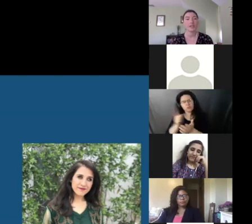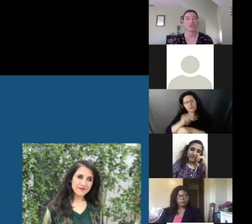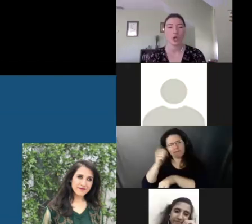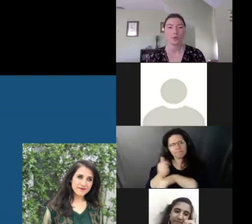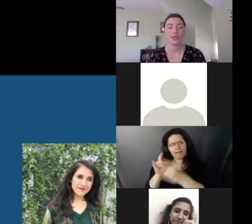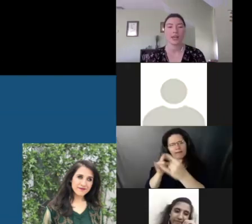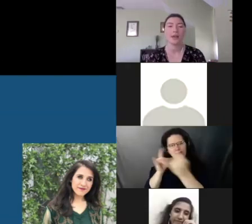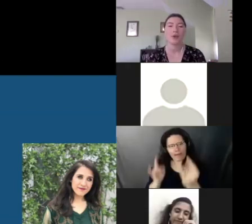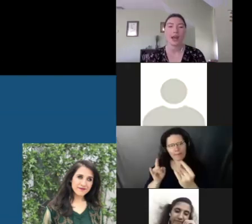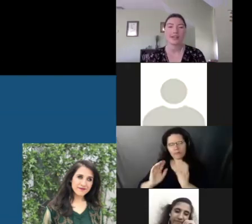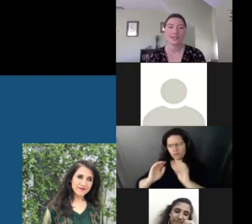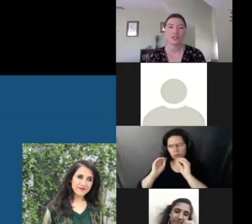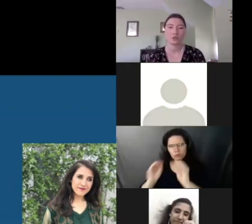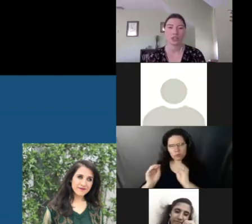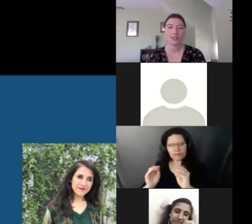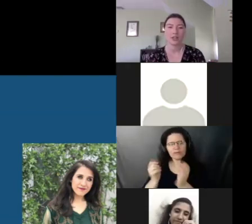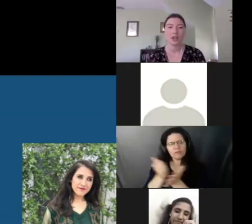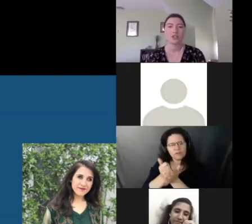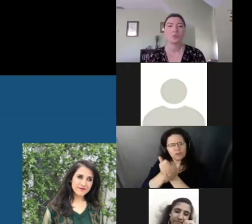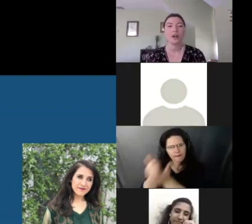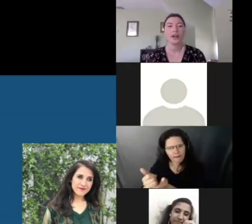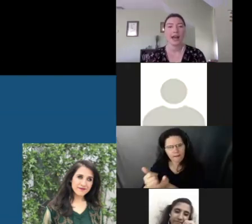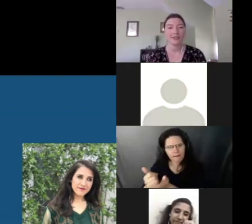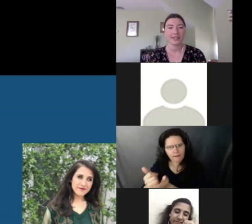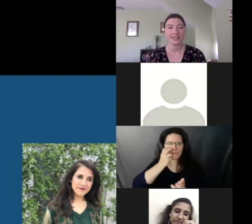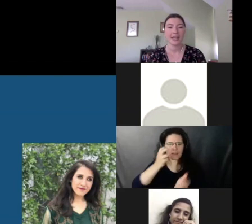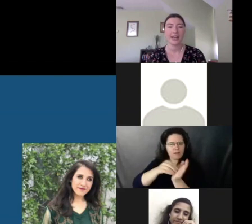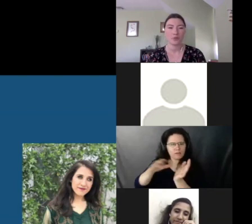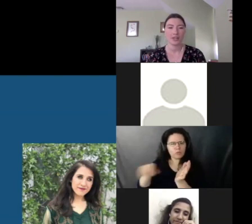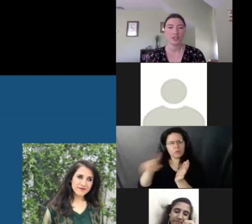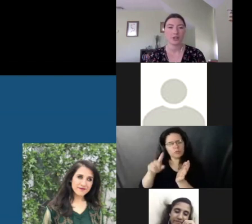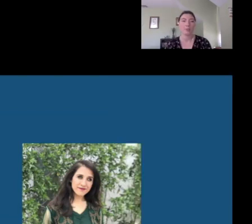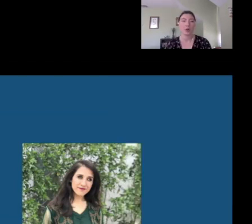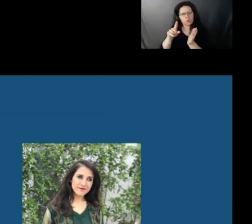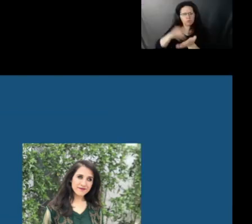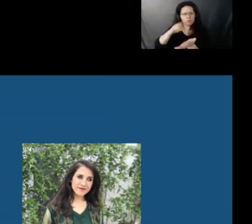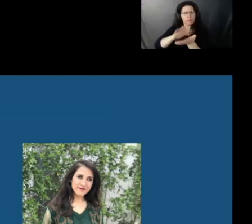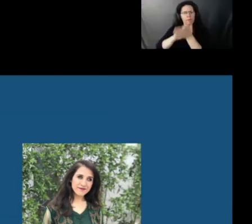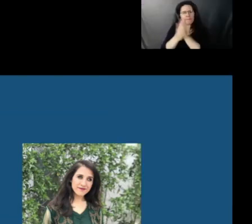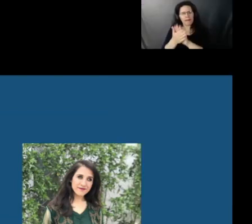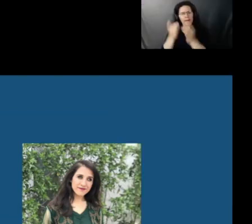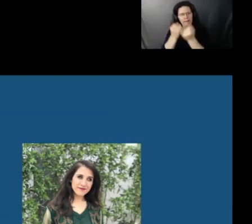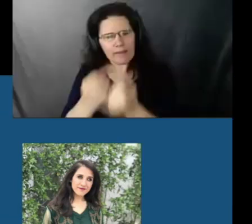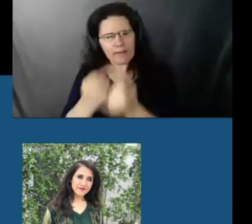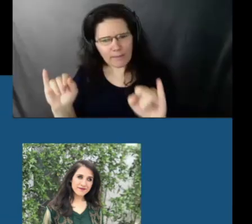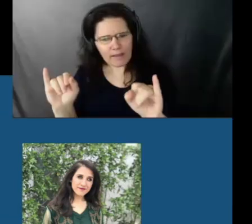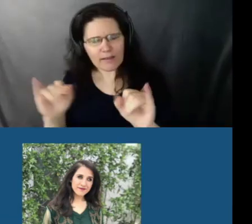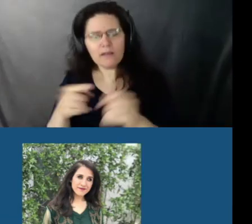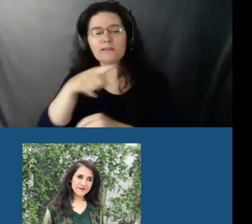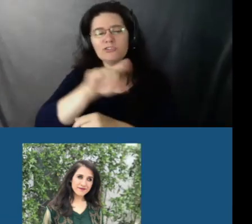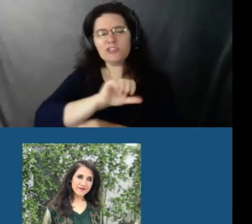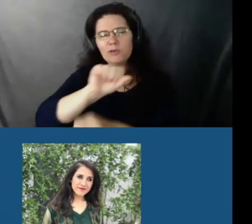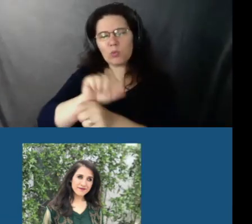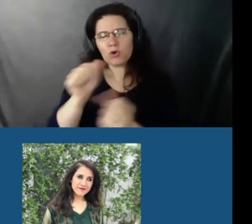multiple NGOs and private institutions to work on advocacy and outreach components of projects, particularly dealing with